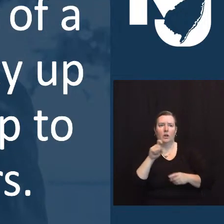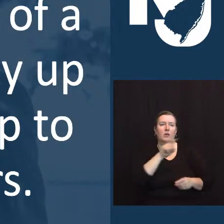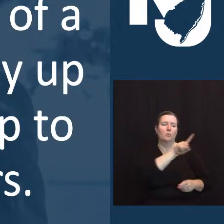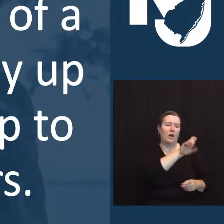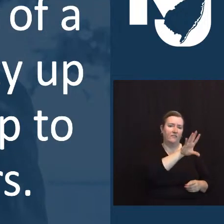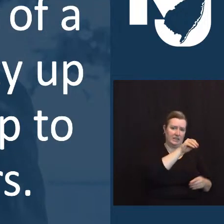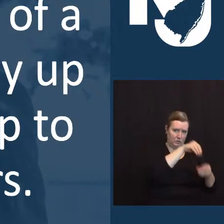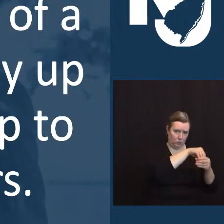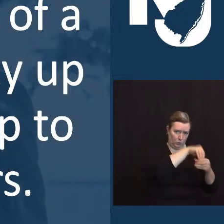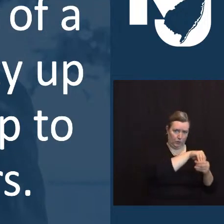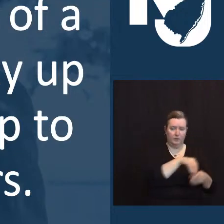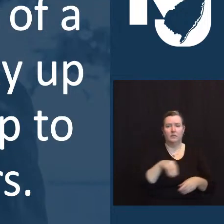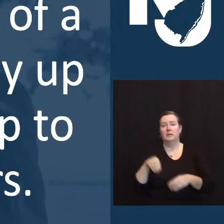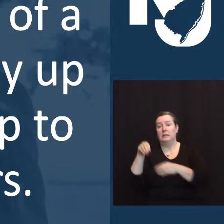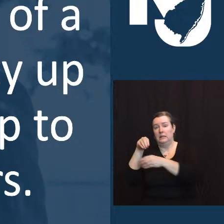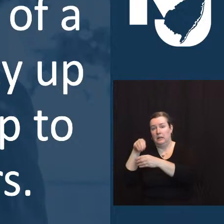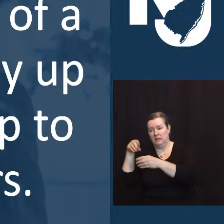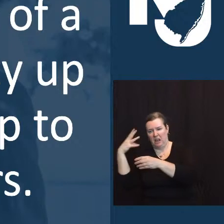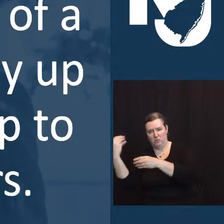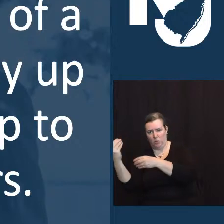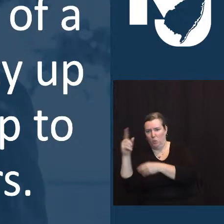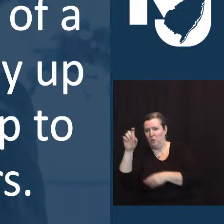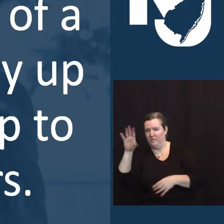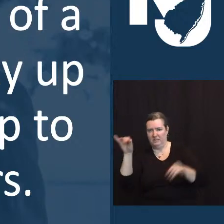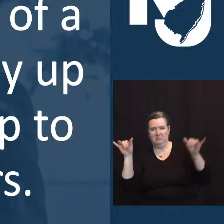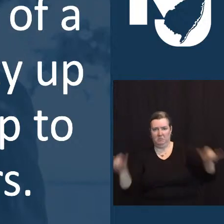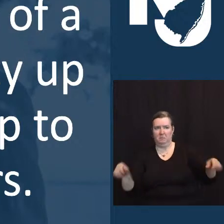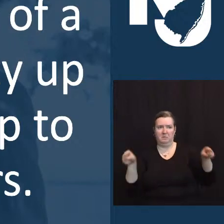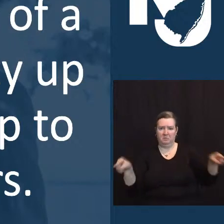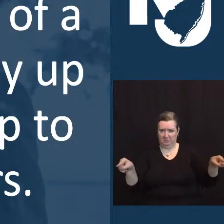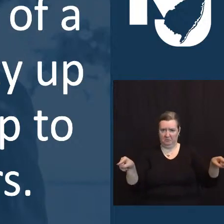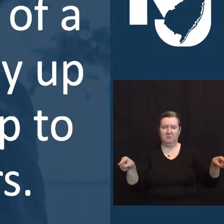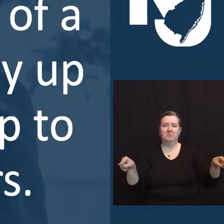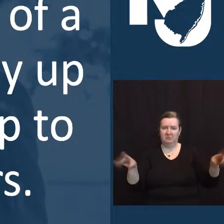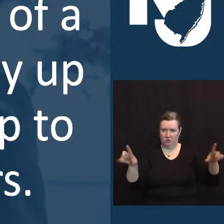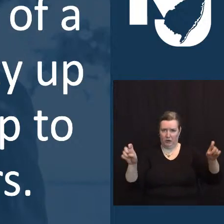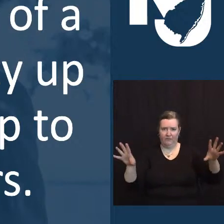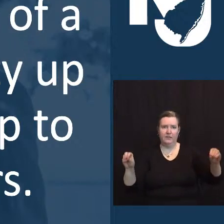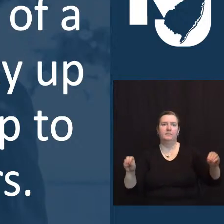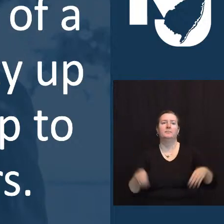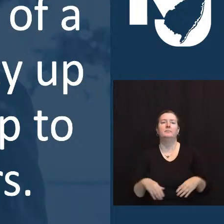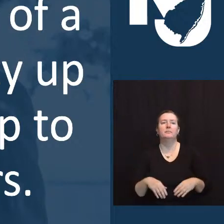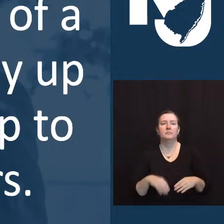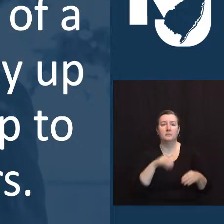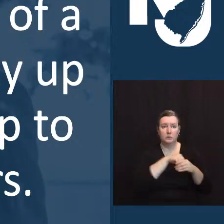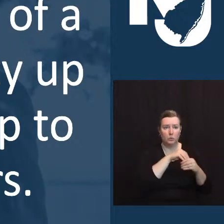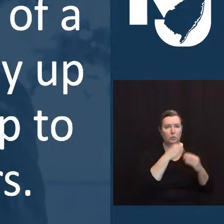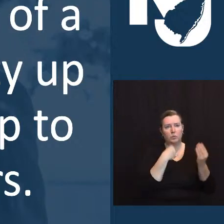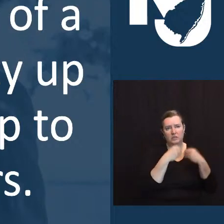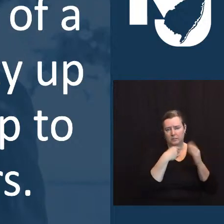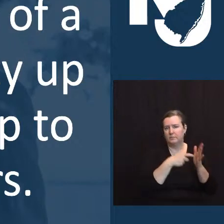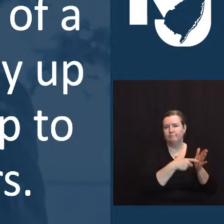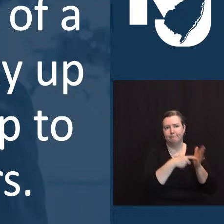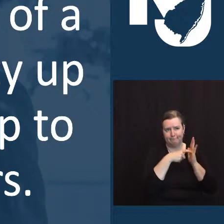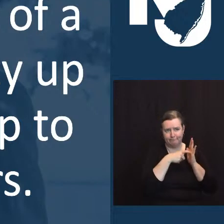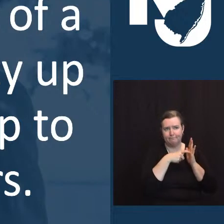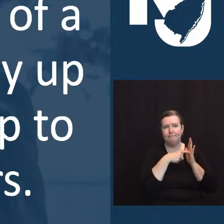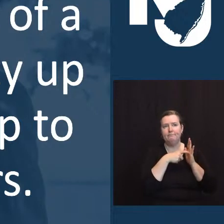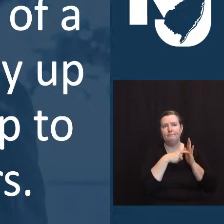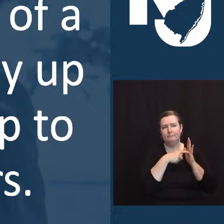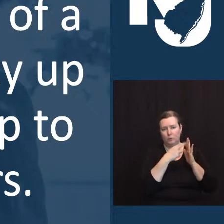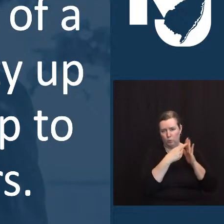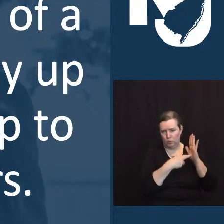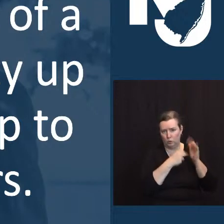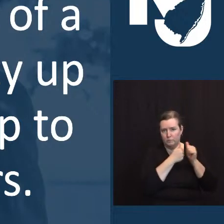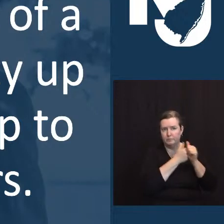150 people, by the way, outdoors. Indoor receptions must abide by our indoor dining guidance, which requires that people eat and